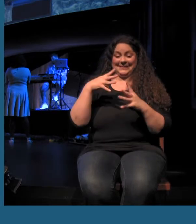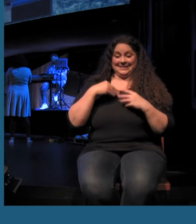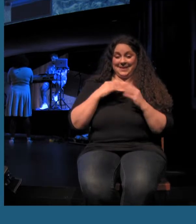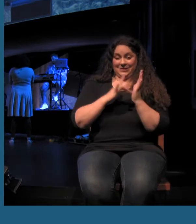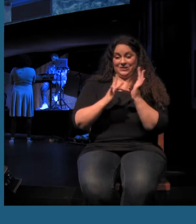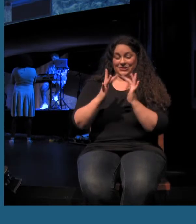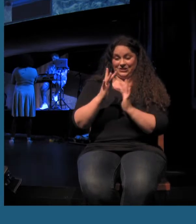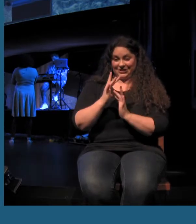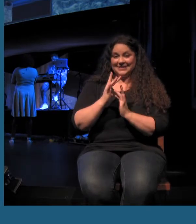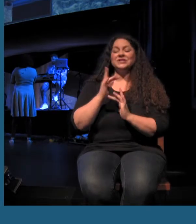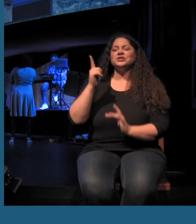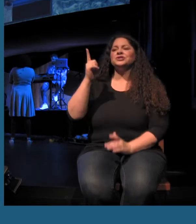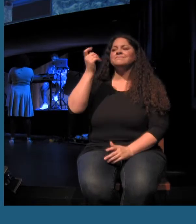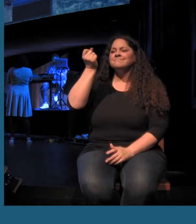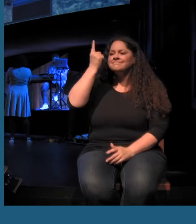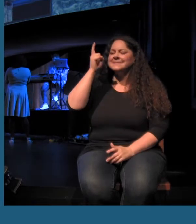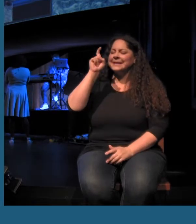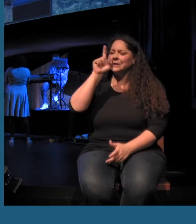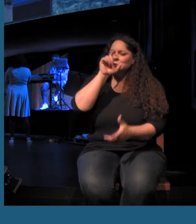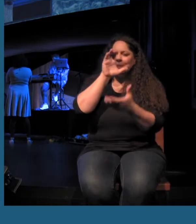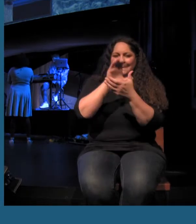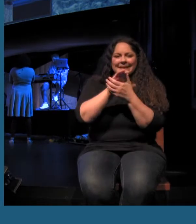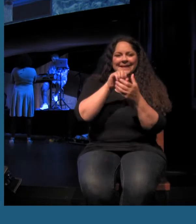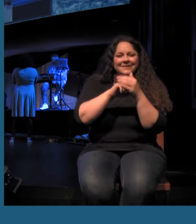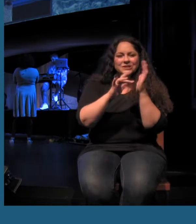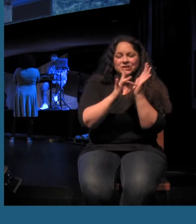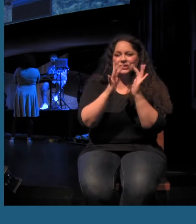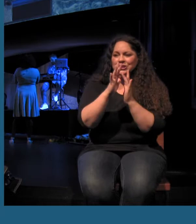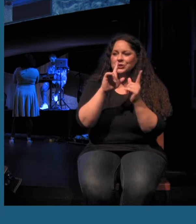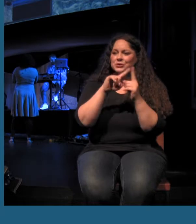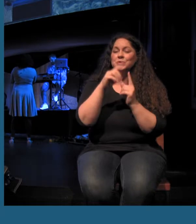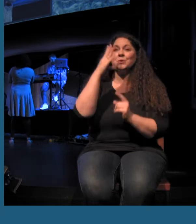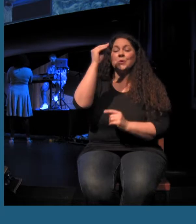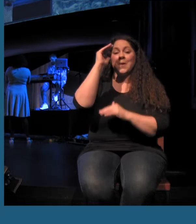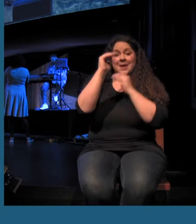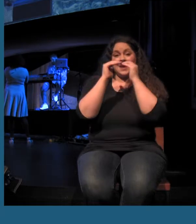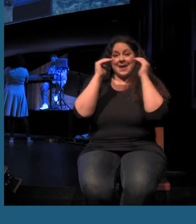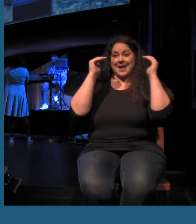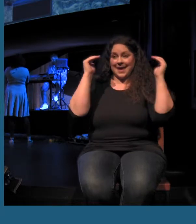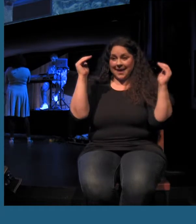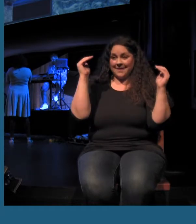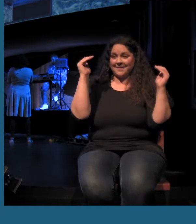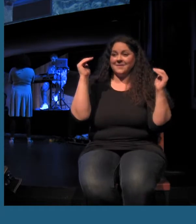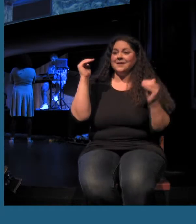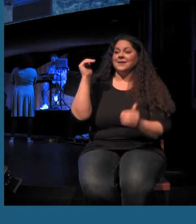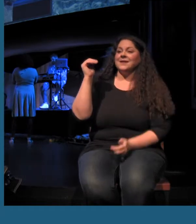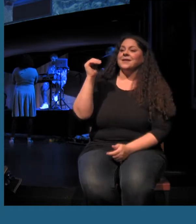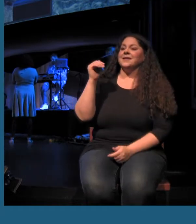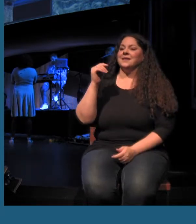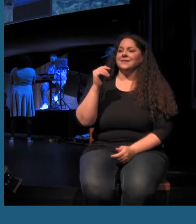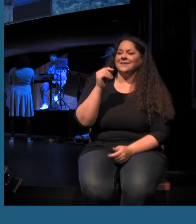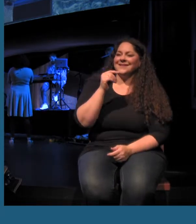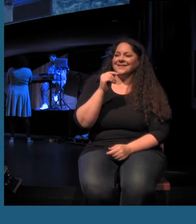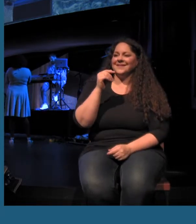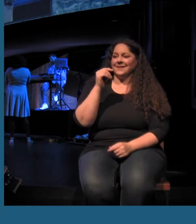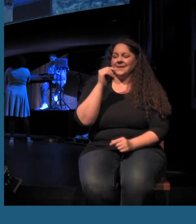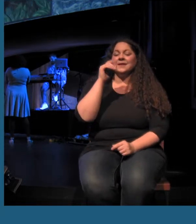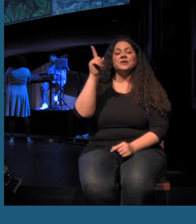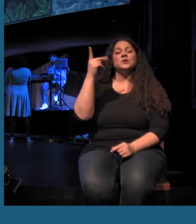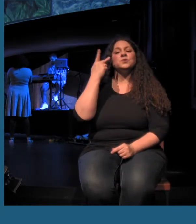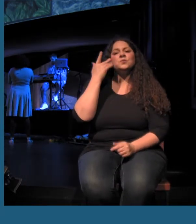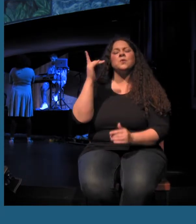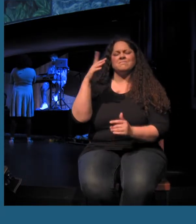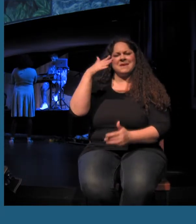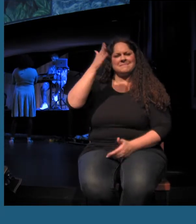She understood that she needed to believe in Jesus to go to heaven. She also noticed Christians that she knew seemed calm and felt that God